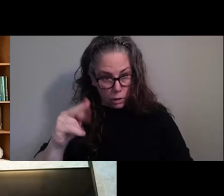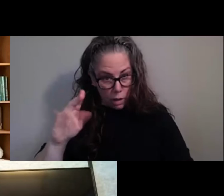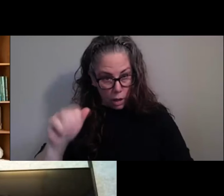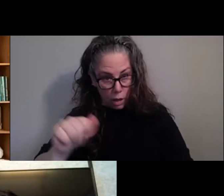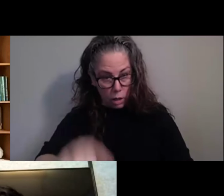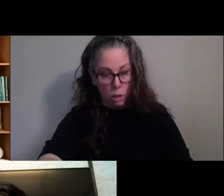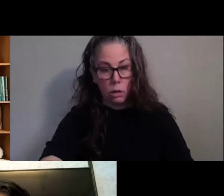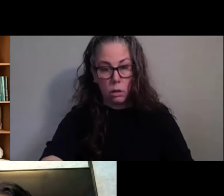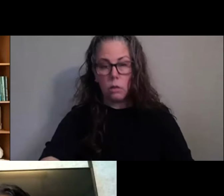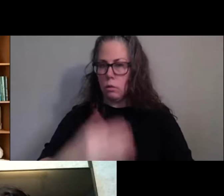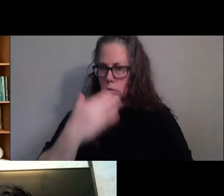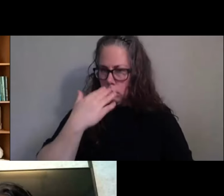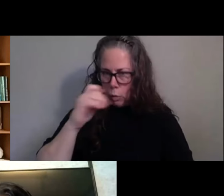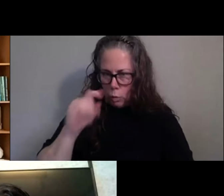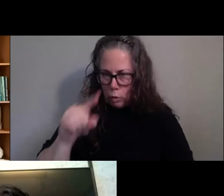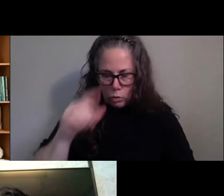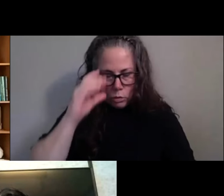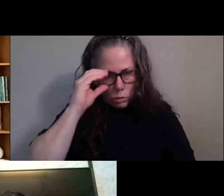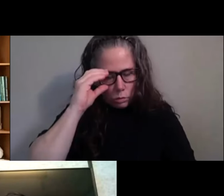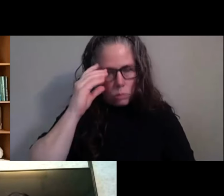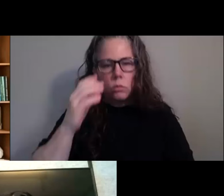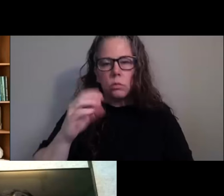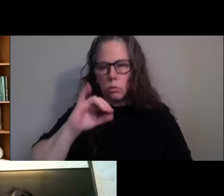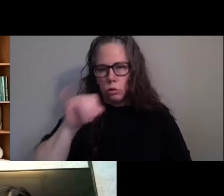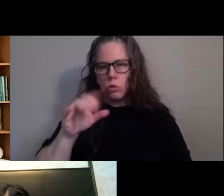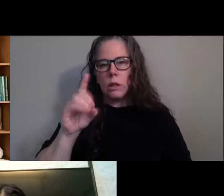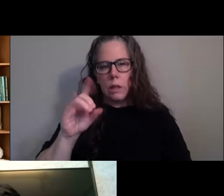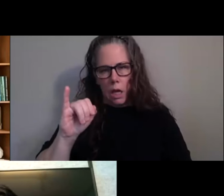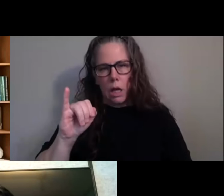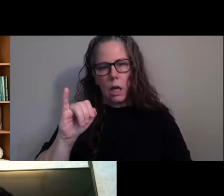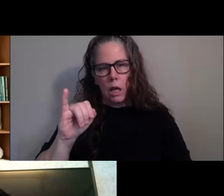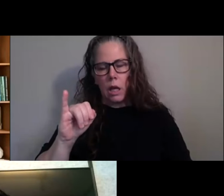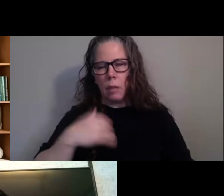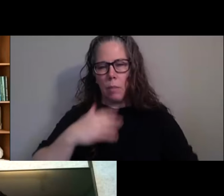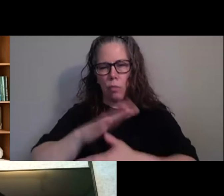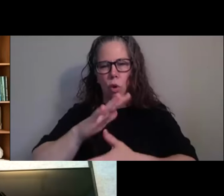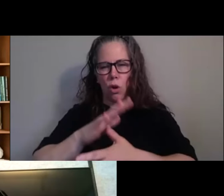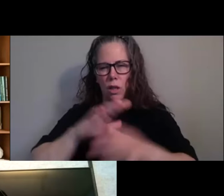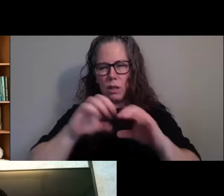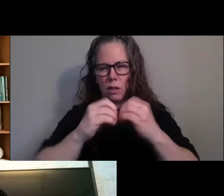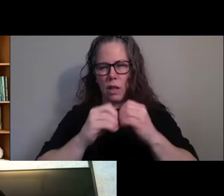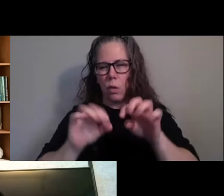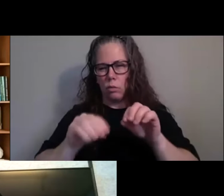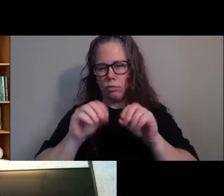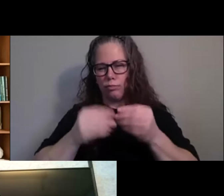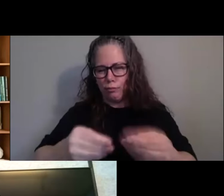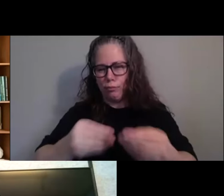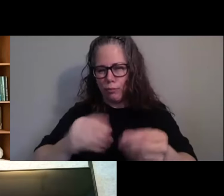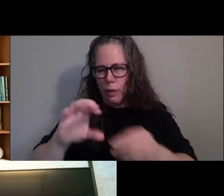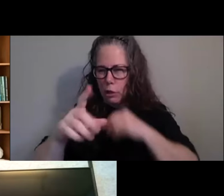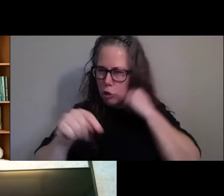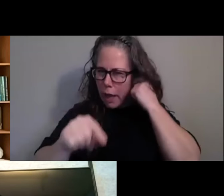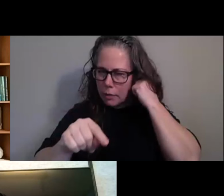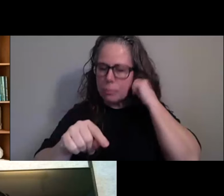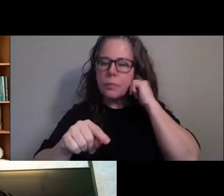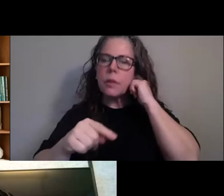That's a great question. I think I can put JDI's legislative priorities in the chat. If there are any priorities that interest anybody, we're working on